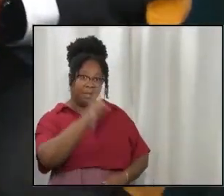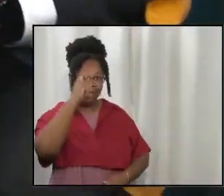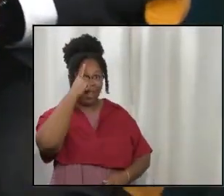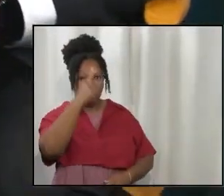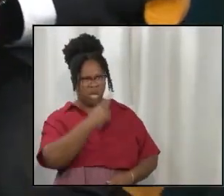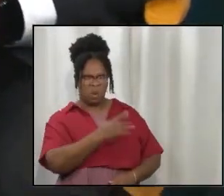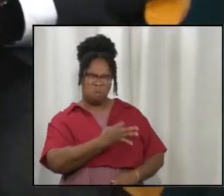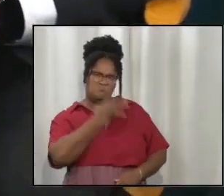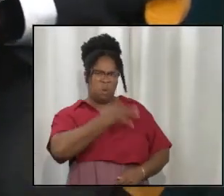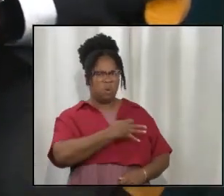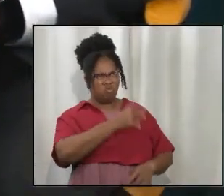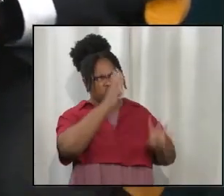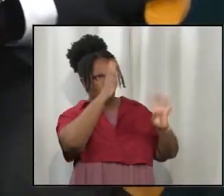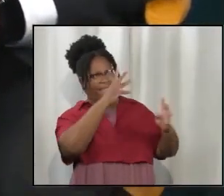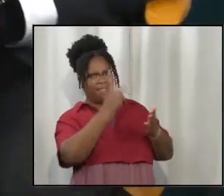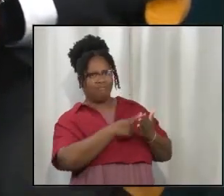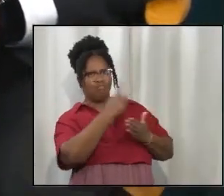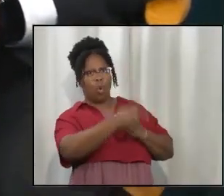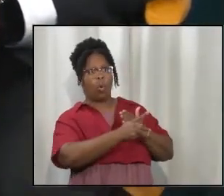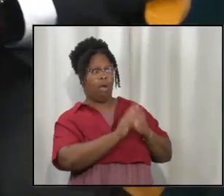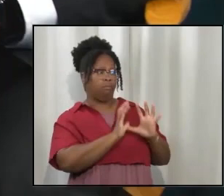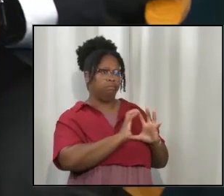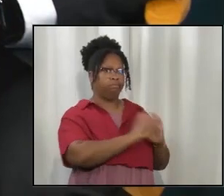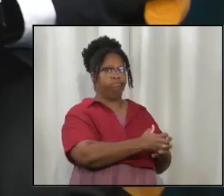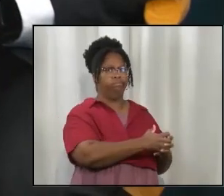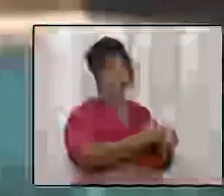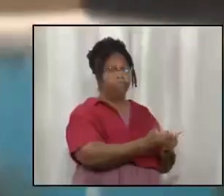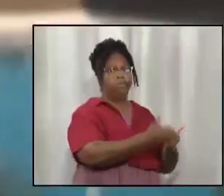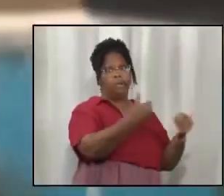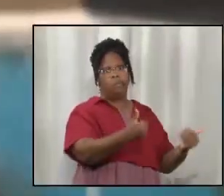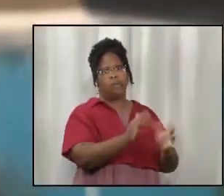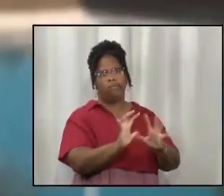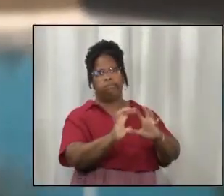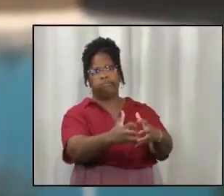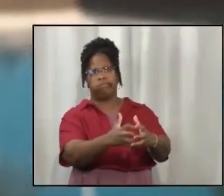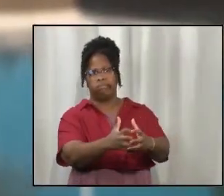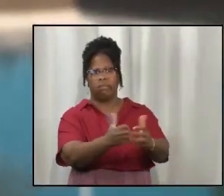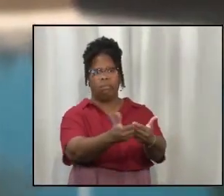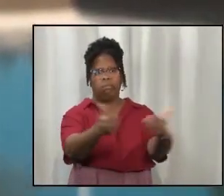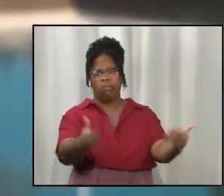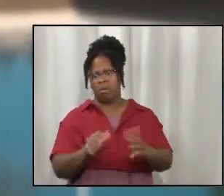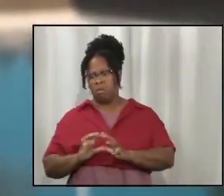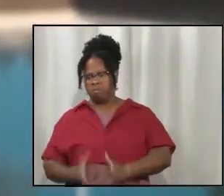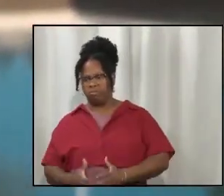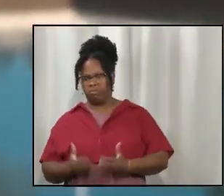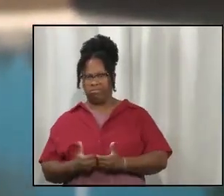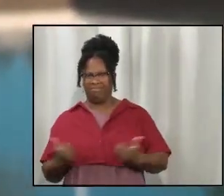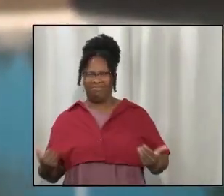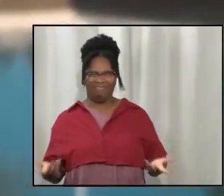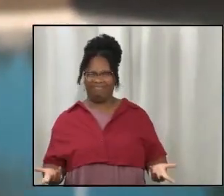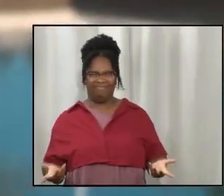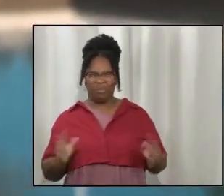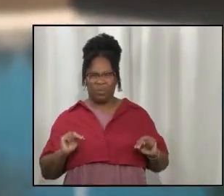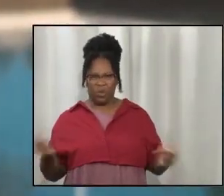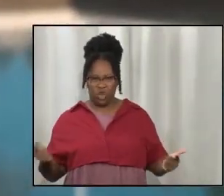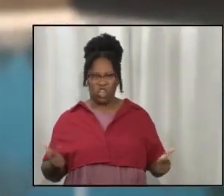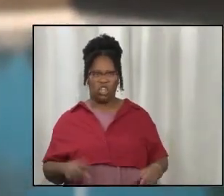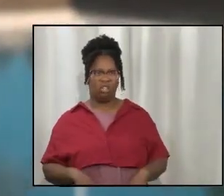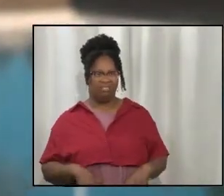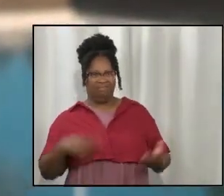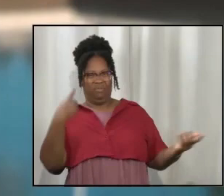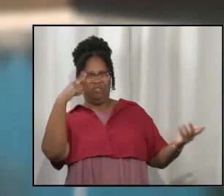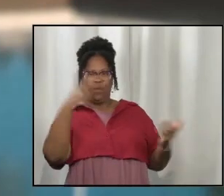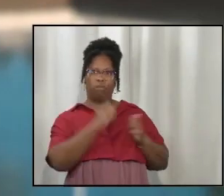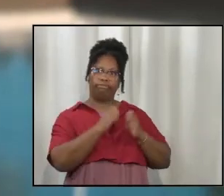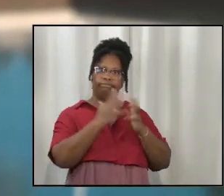creating programs that are siloed within separate departments. And rather than recreating a program in another department, just having